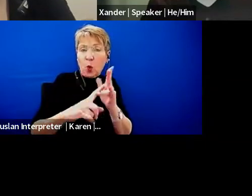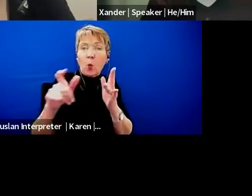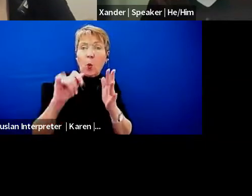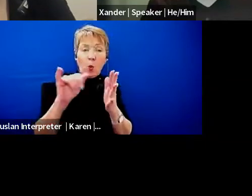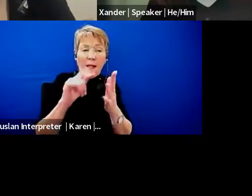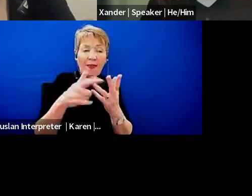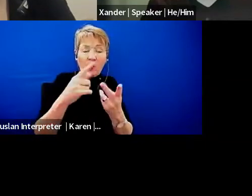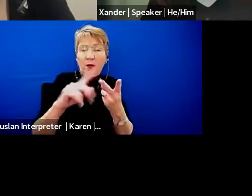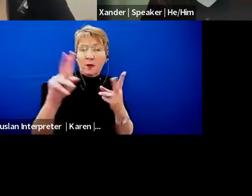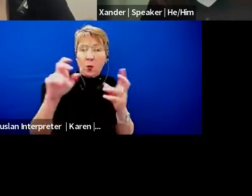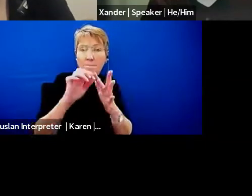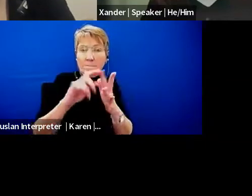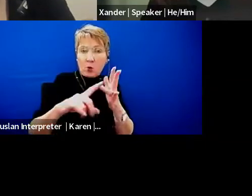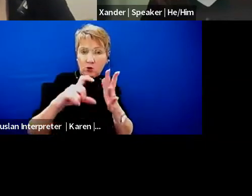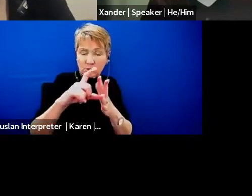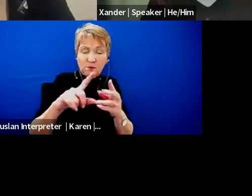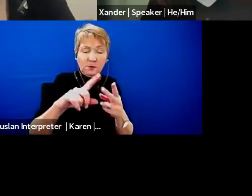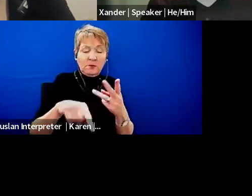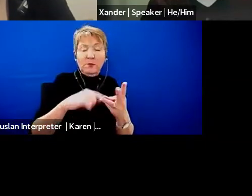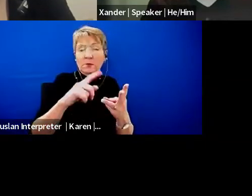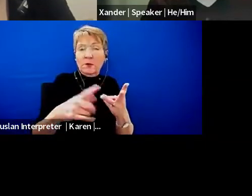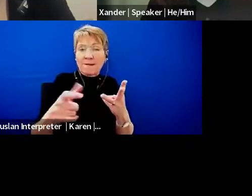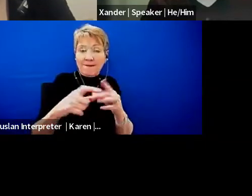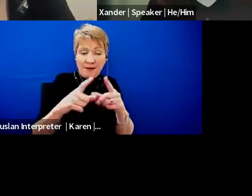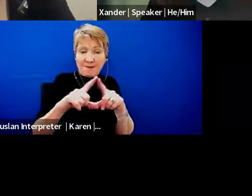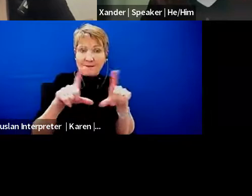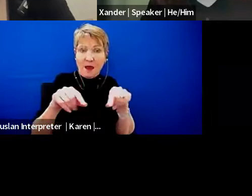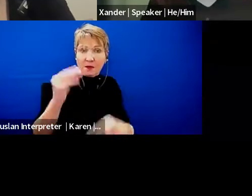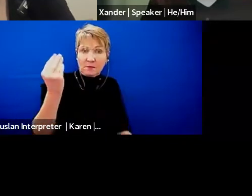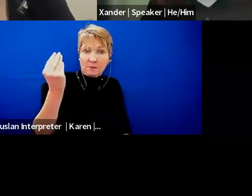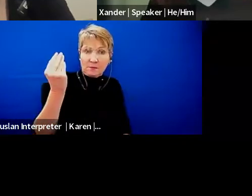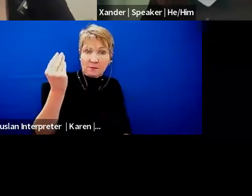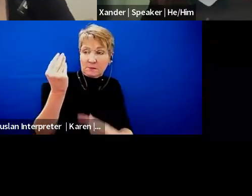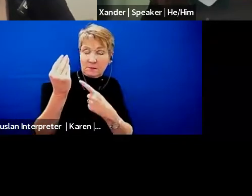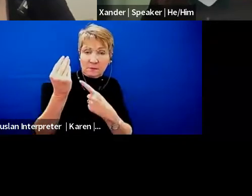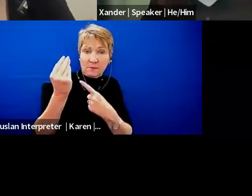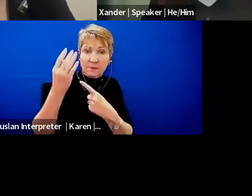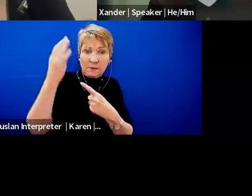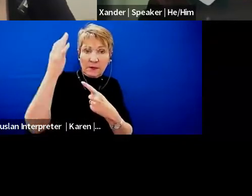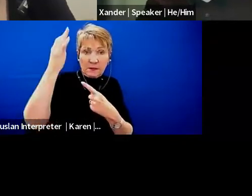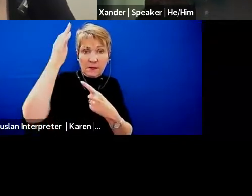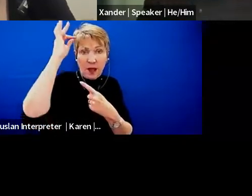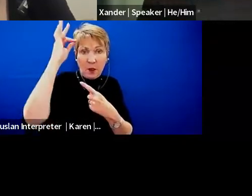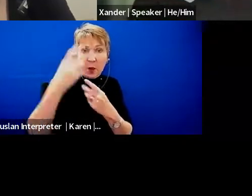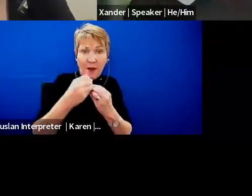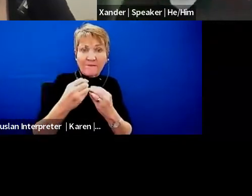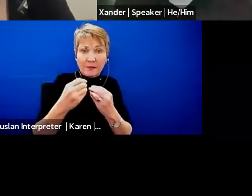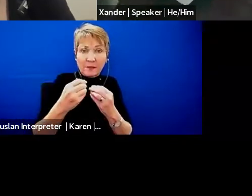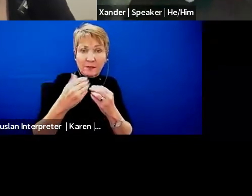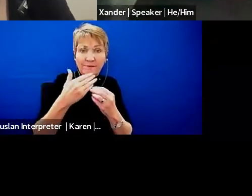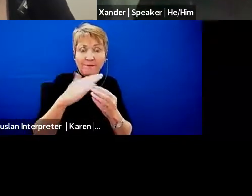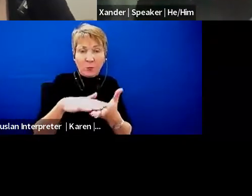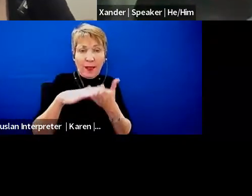I have a card that just says help on it, or is yellow for I need help. I use like a traffic light system in my classroom.